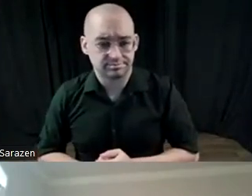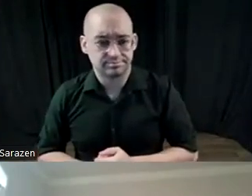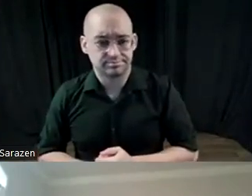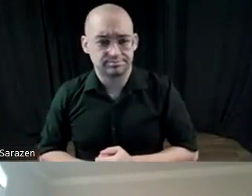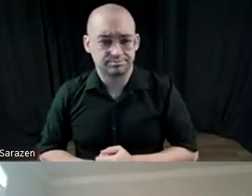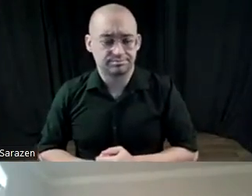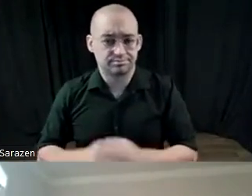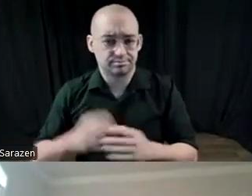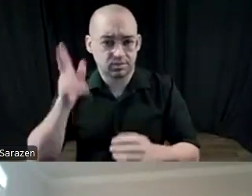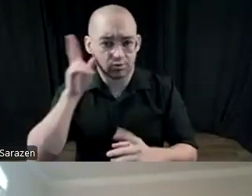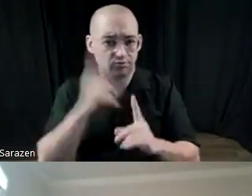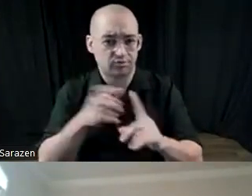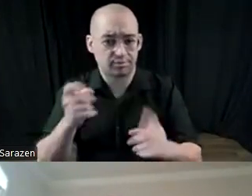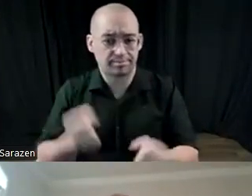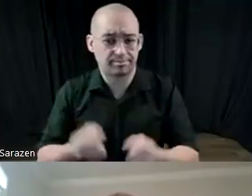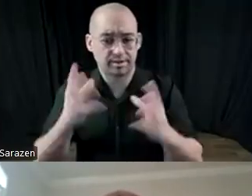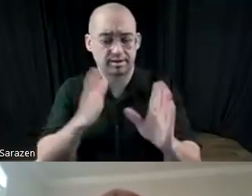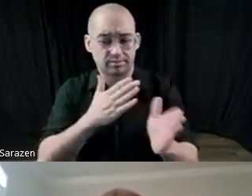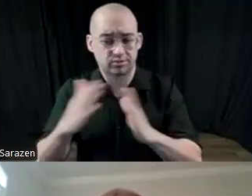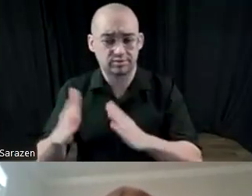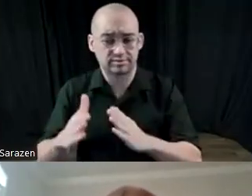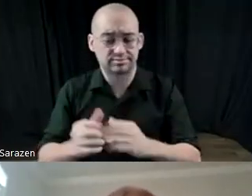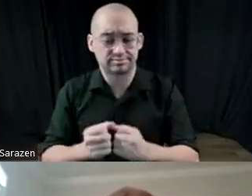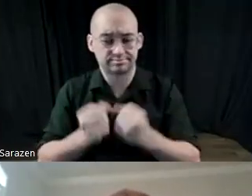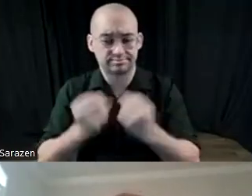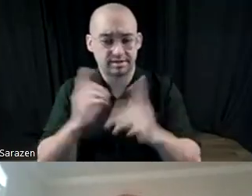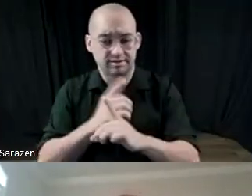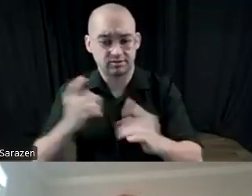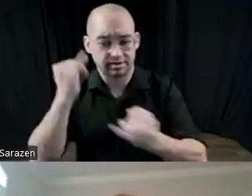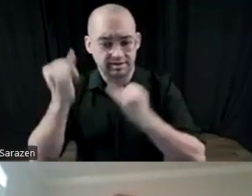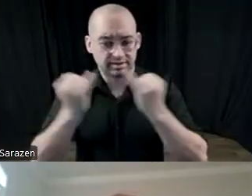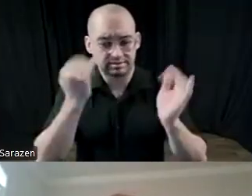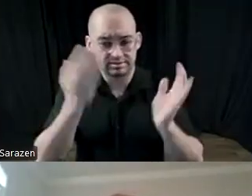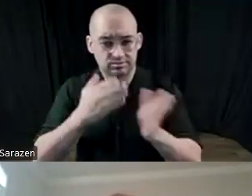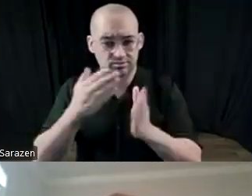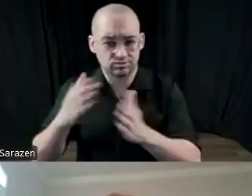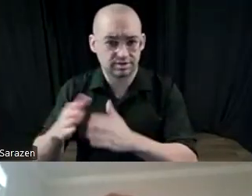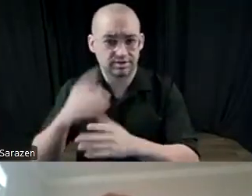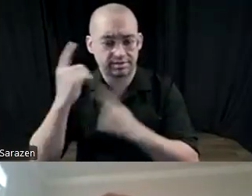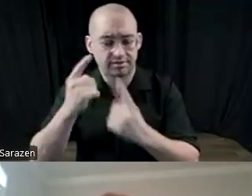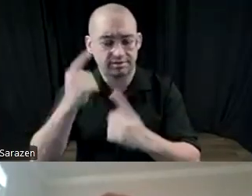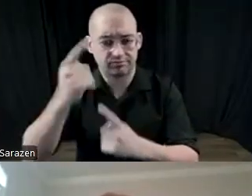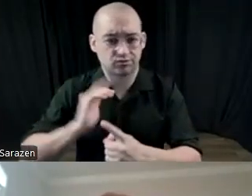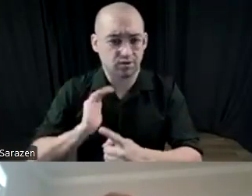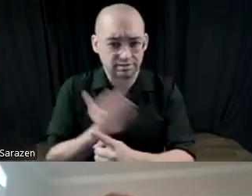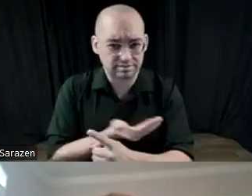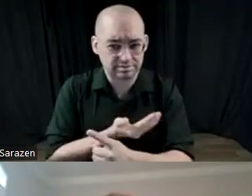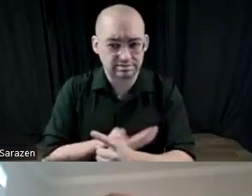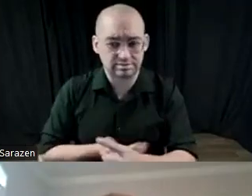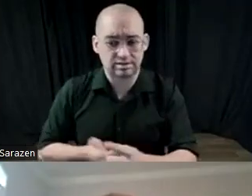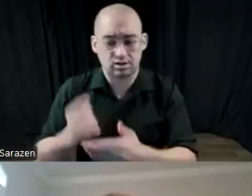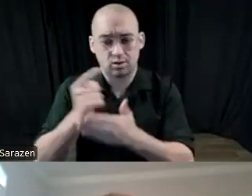communities and we have a lot of different, ideas and strategies. And I think for us is what are you